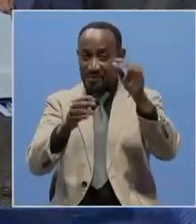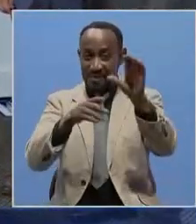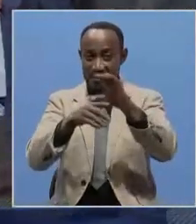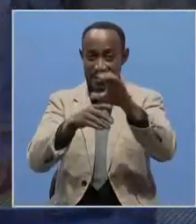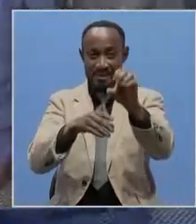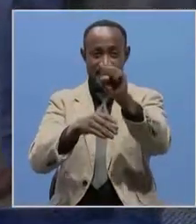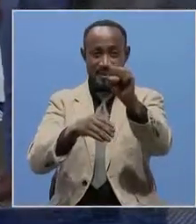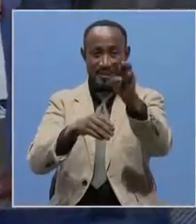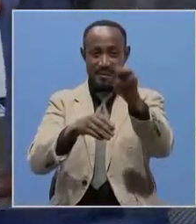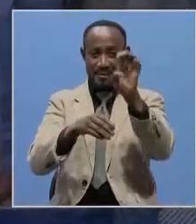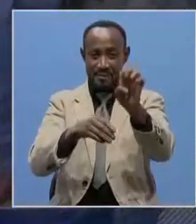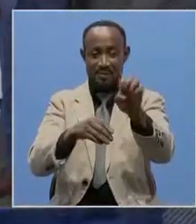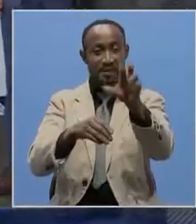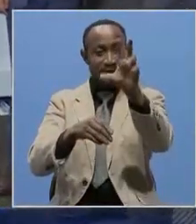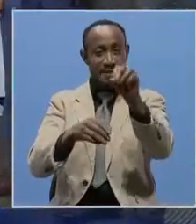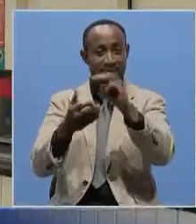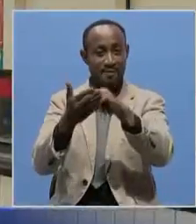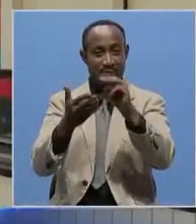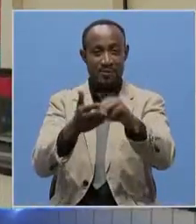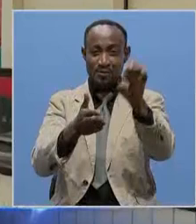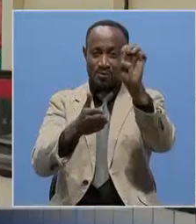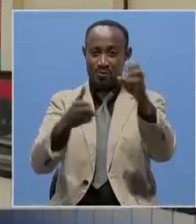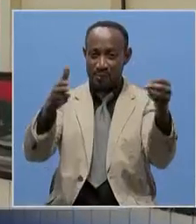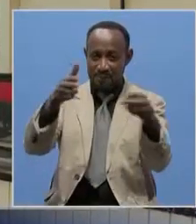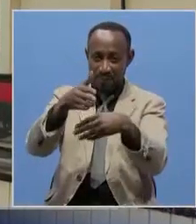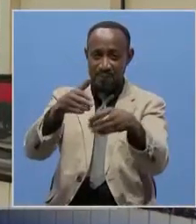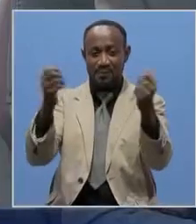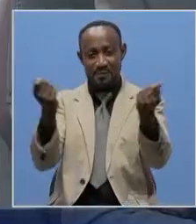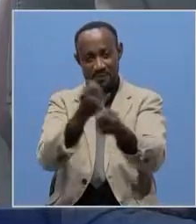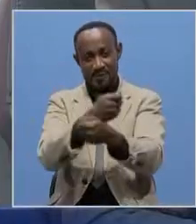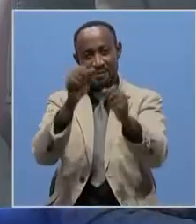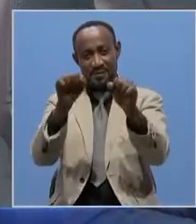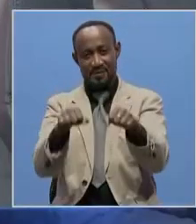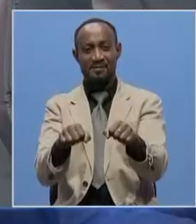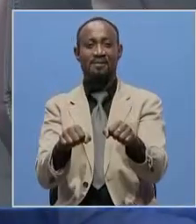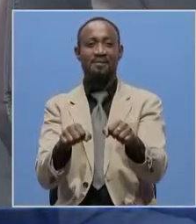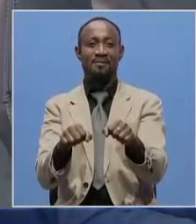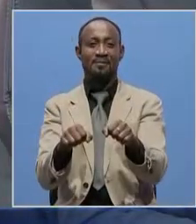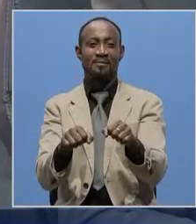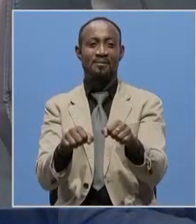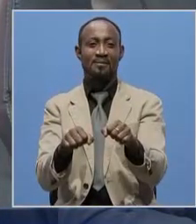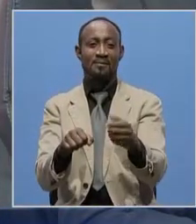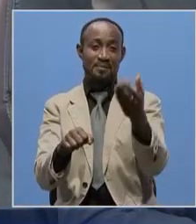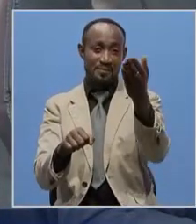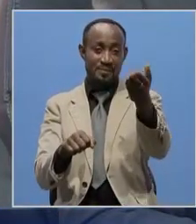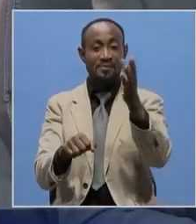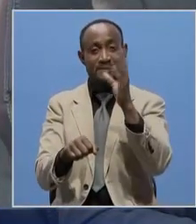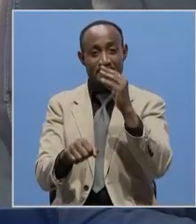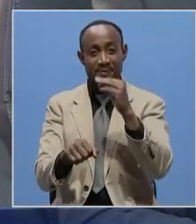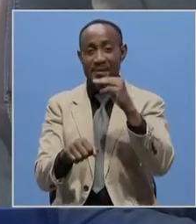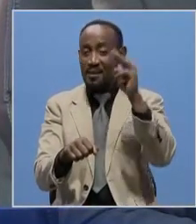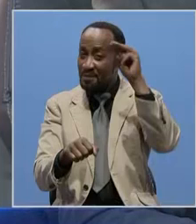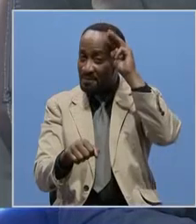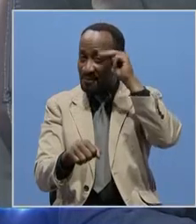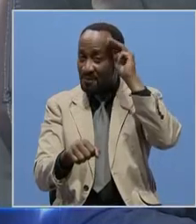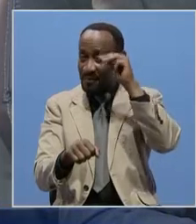SMEs, the 10 million euros investment in ZAMPOST is a game changer. My ministry is looking